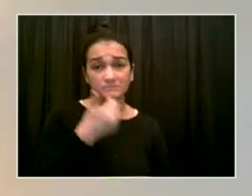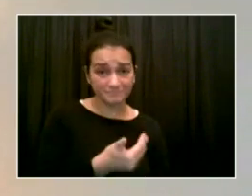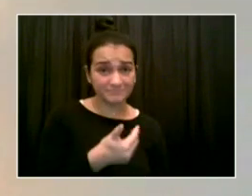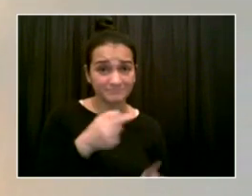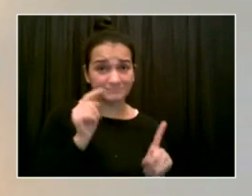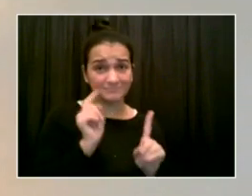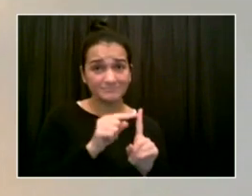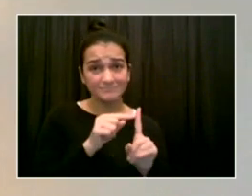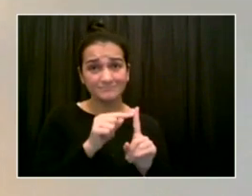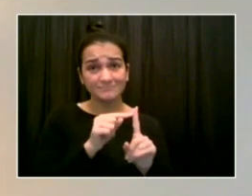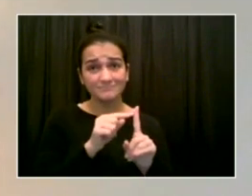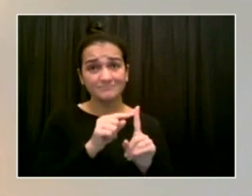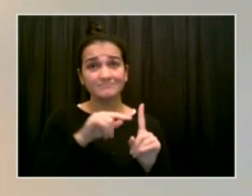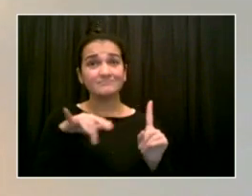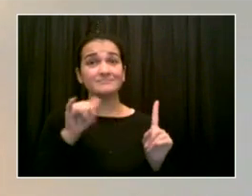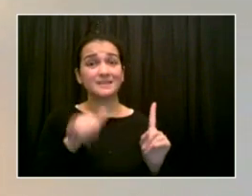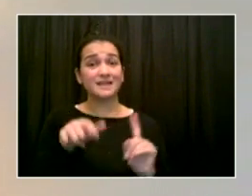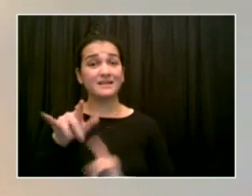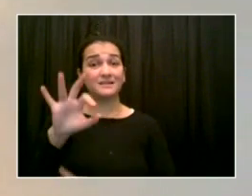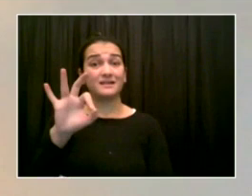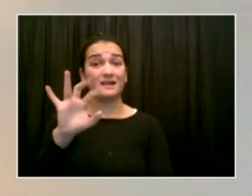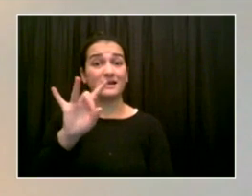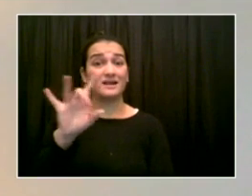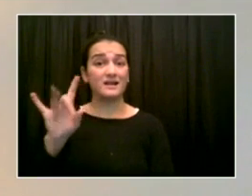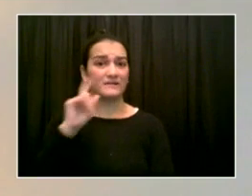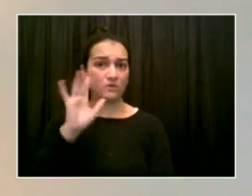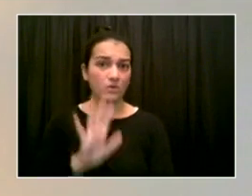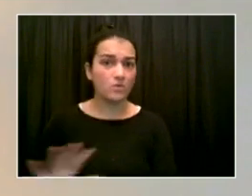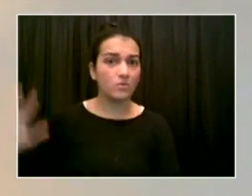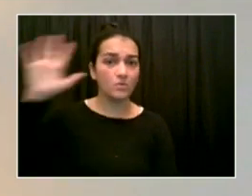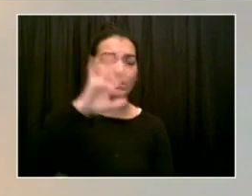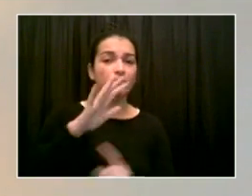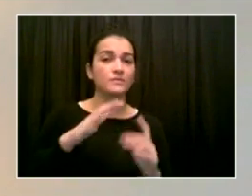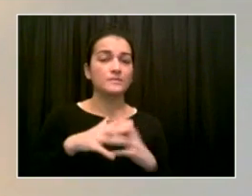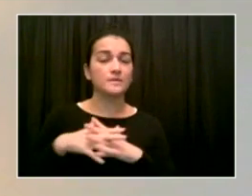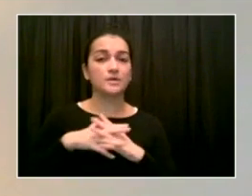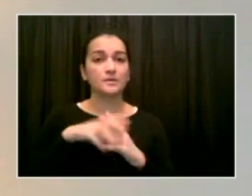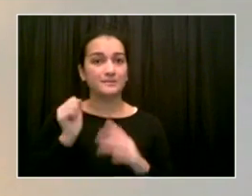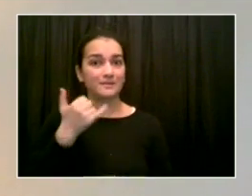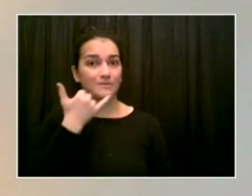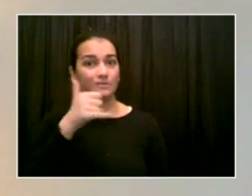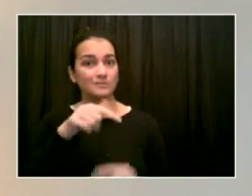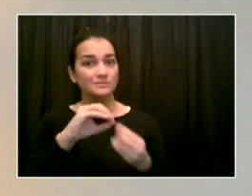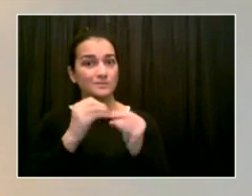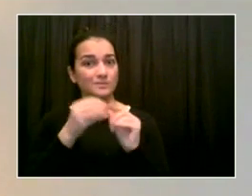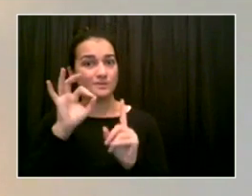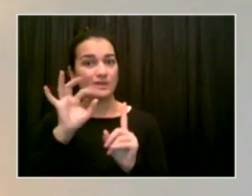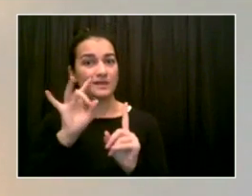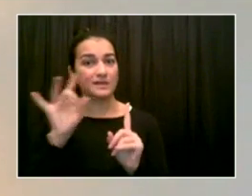to have the ability to connect to someone supportive, someone trusted. That helps